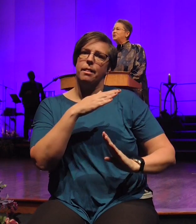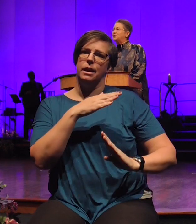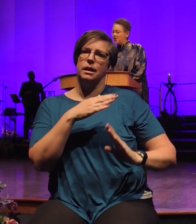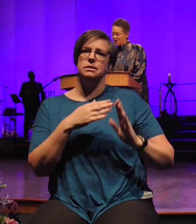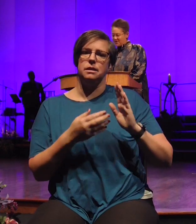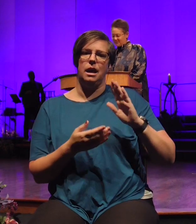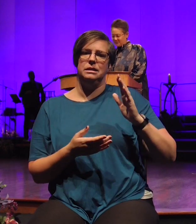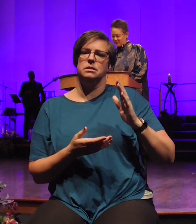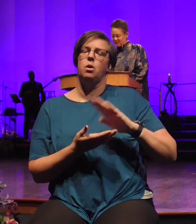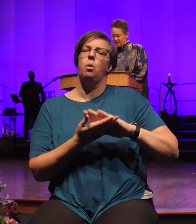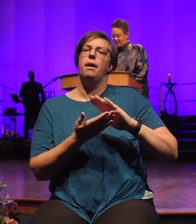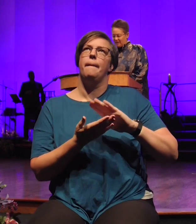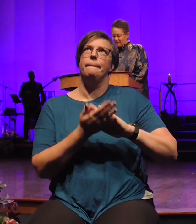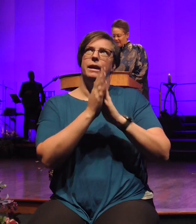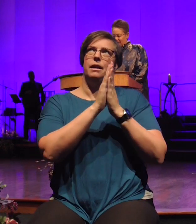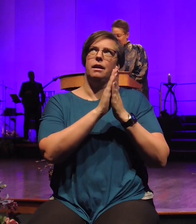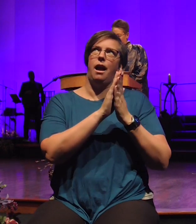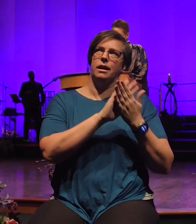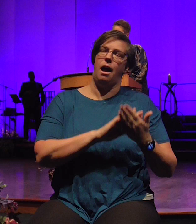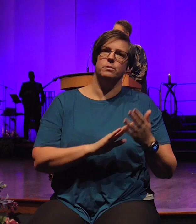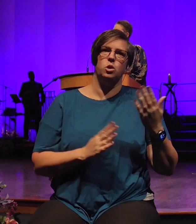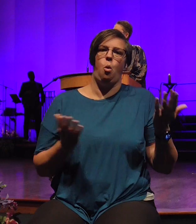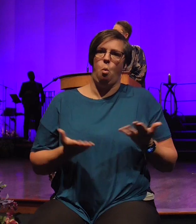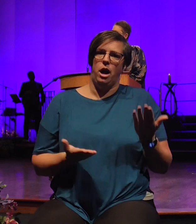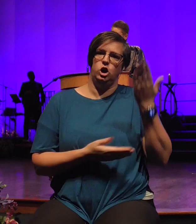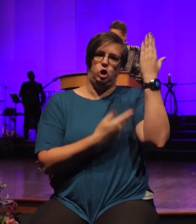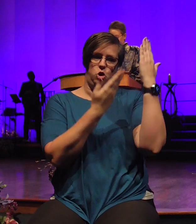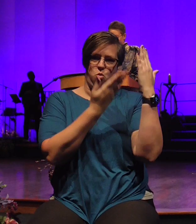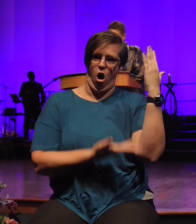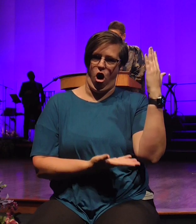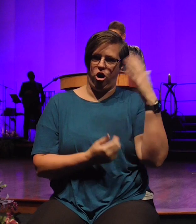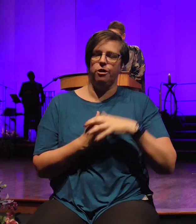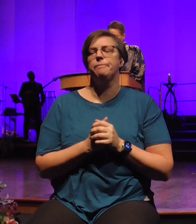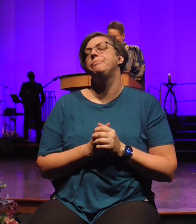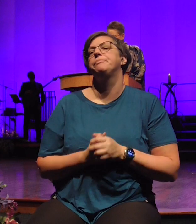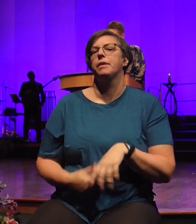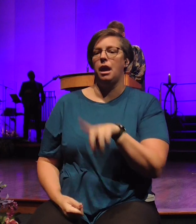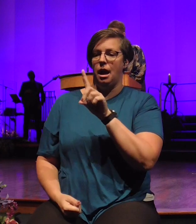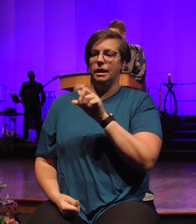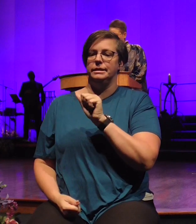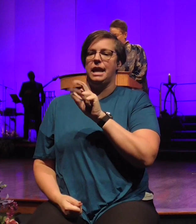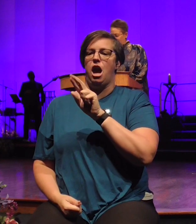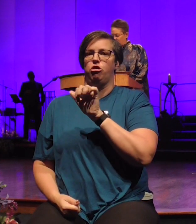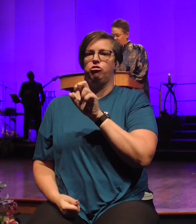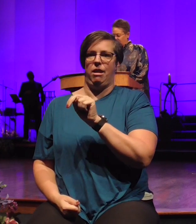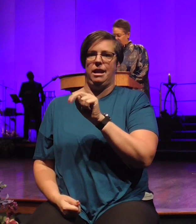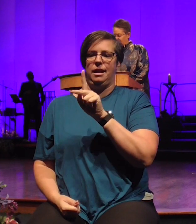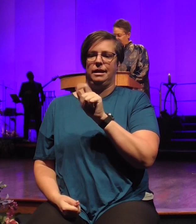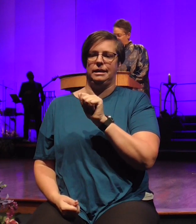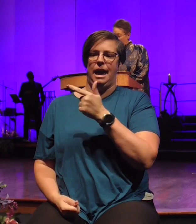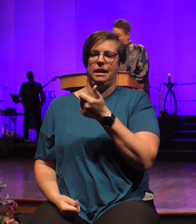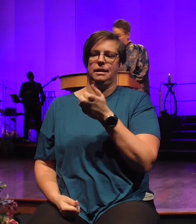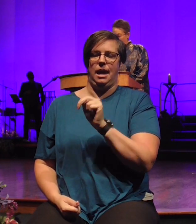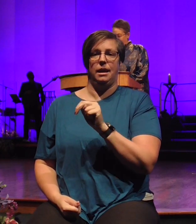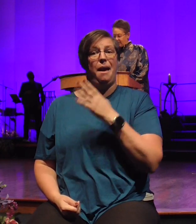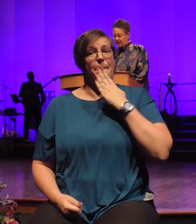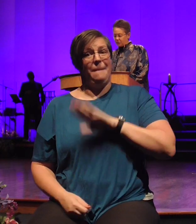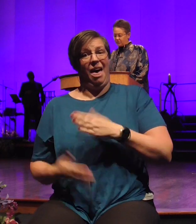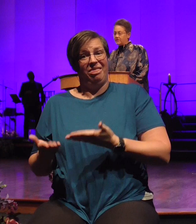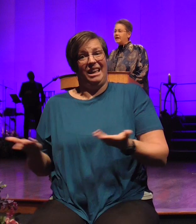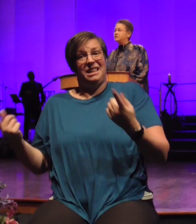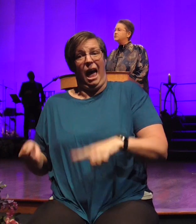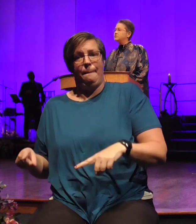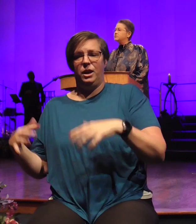from being what you are. And from Darren Kagan, Bad things happen in the world, like war,